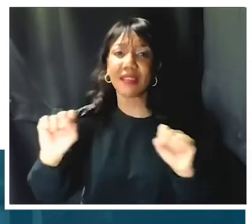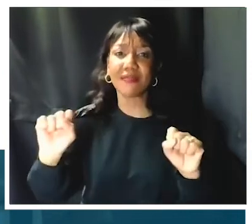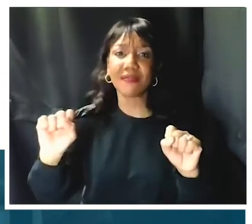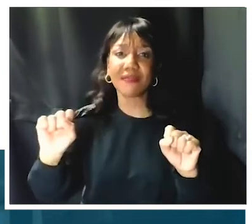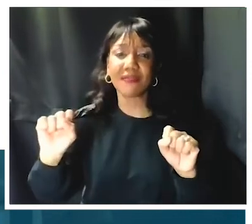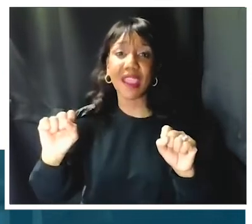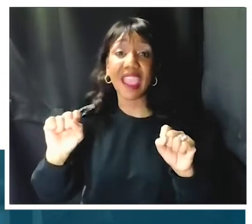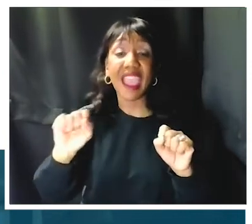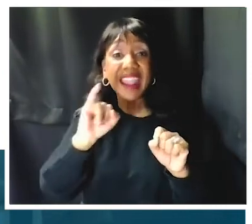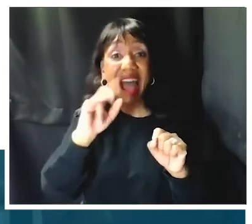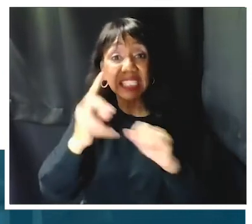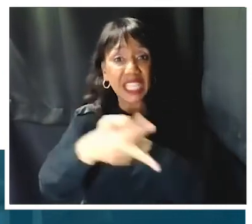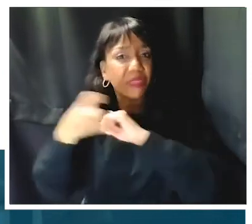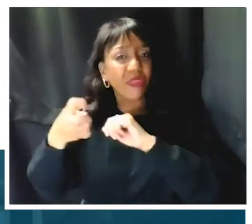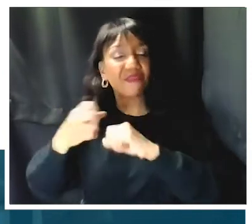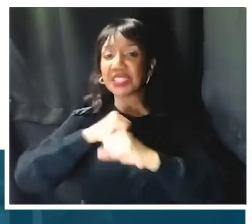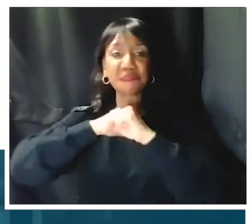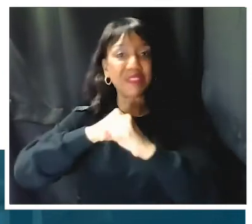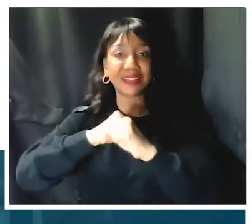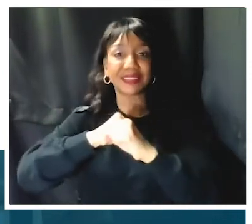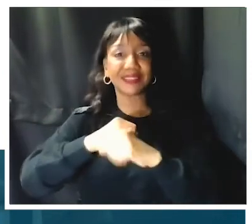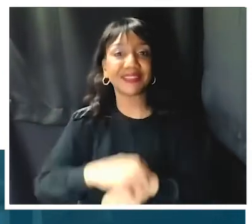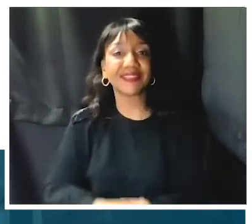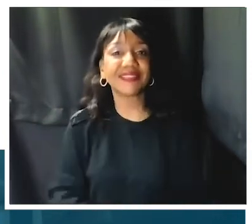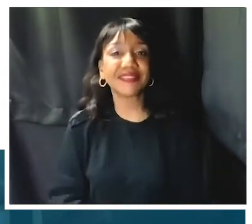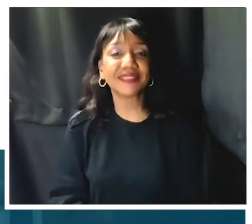prevent identity theft.